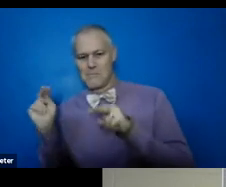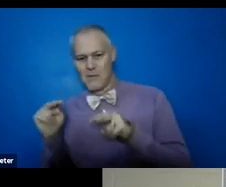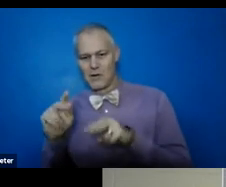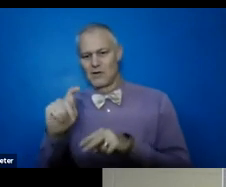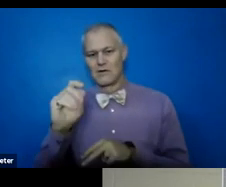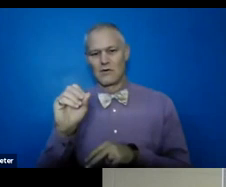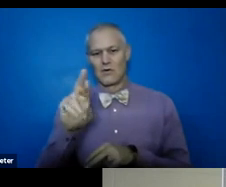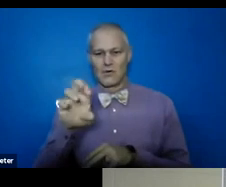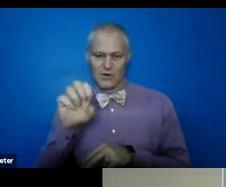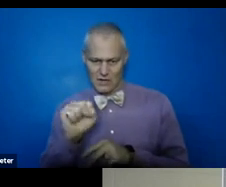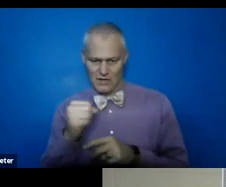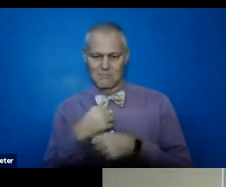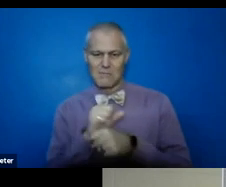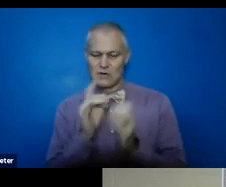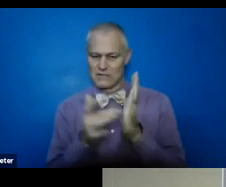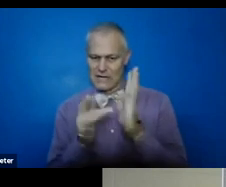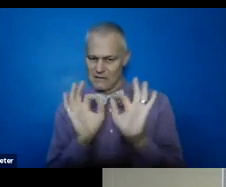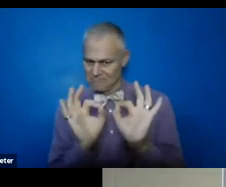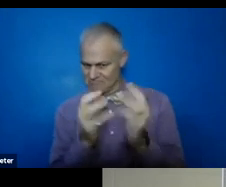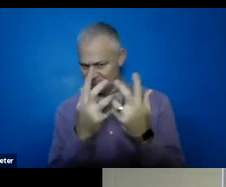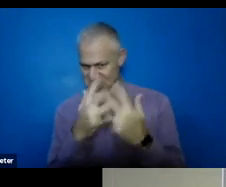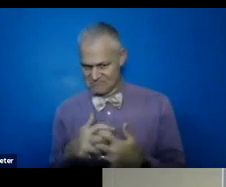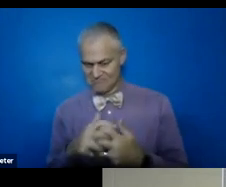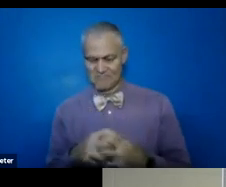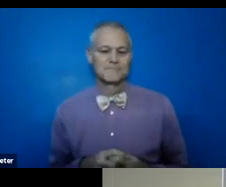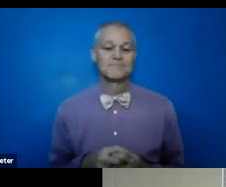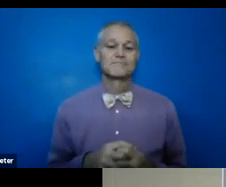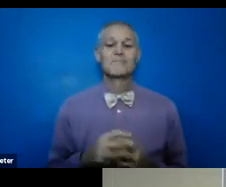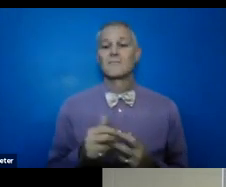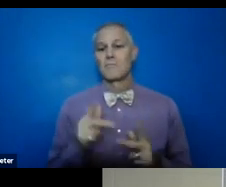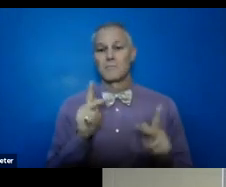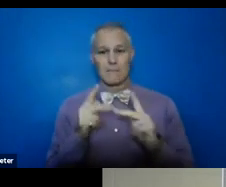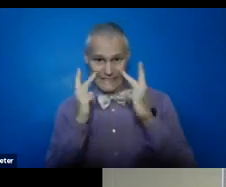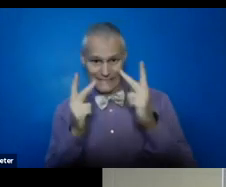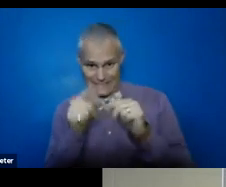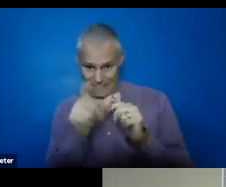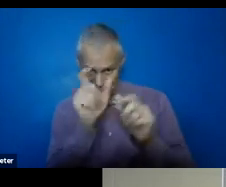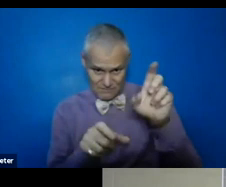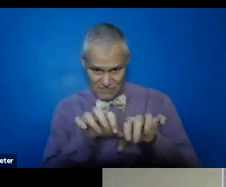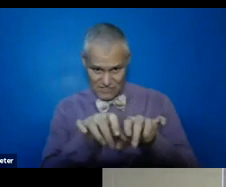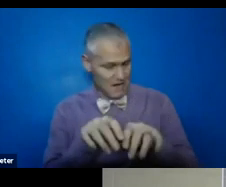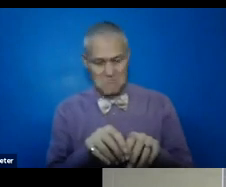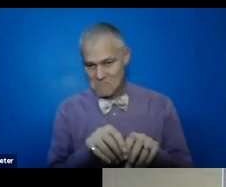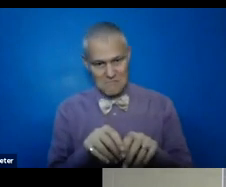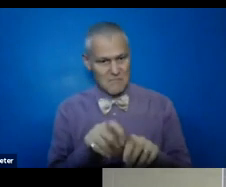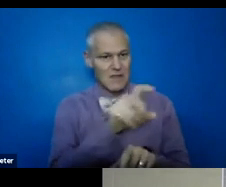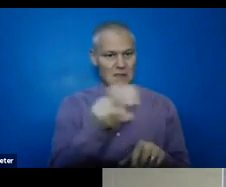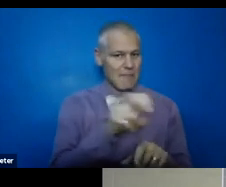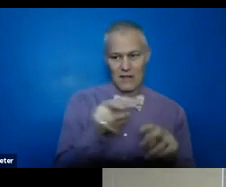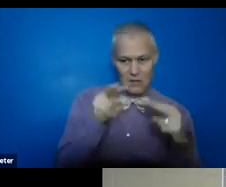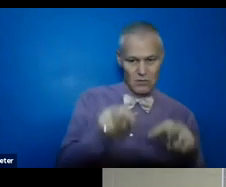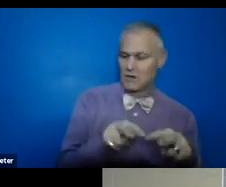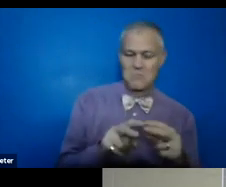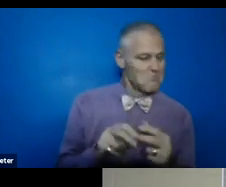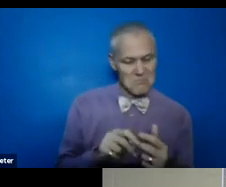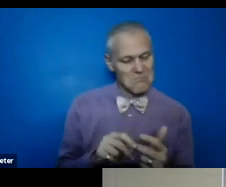is ensuring that our technology runs smoothly. Other attendees cannot see this chat, and panelists will not be reading the chat. So